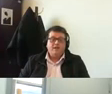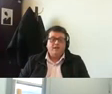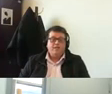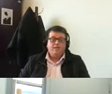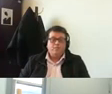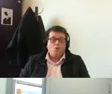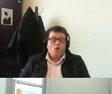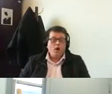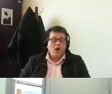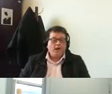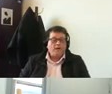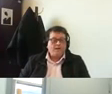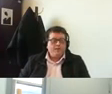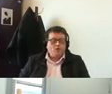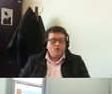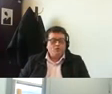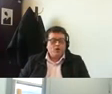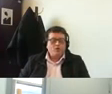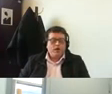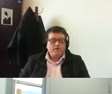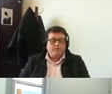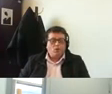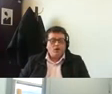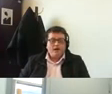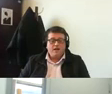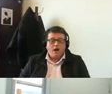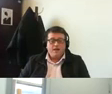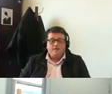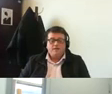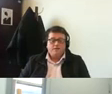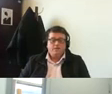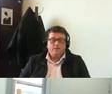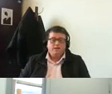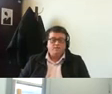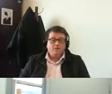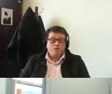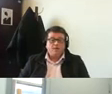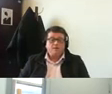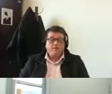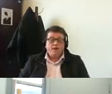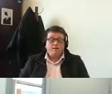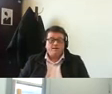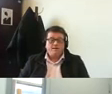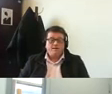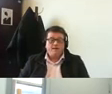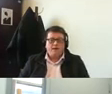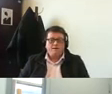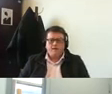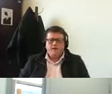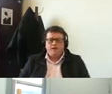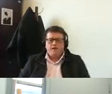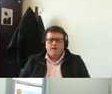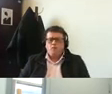there really needs to be more, I guess, a bit more structure and support and guidance and resources provided around some of this